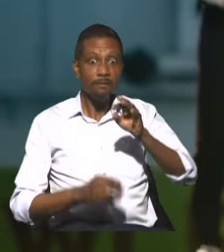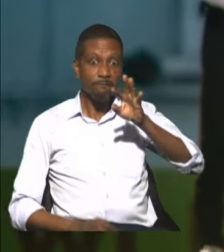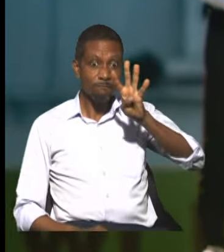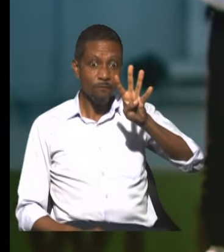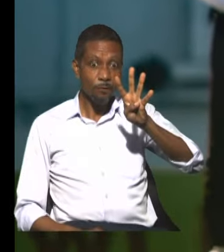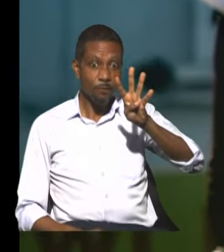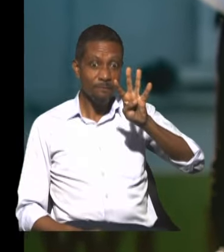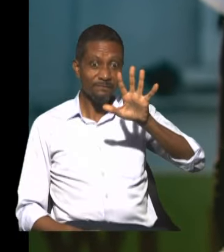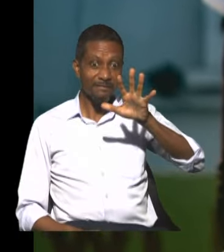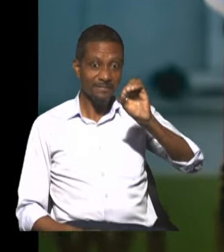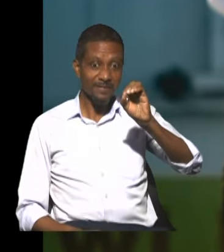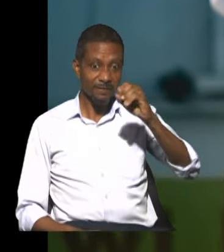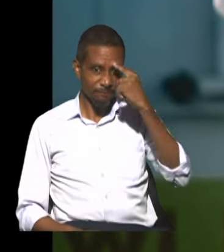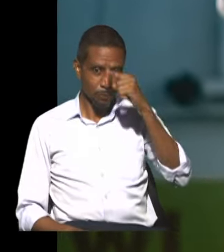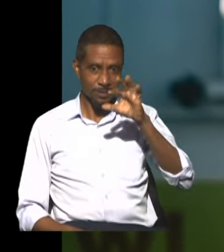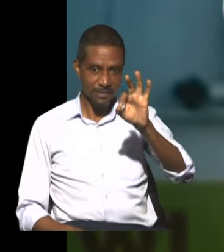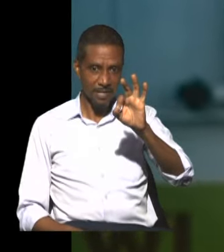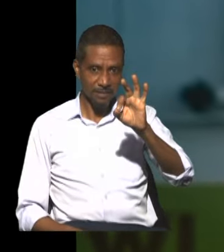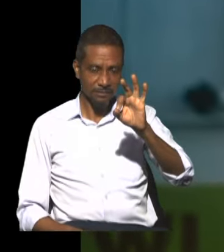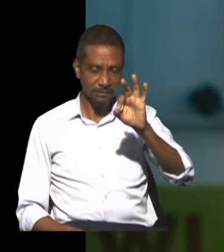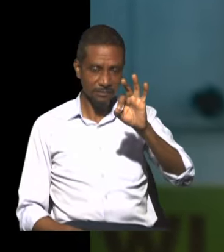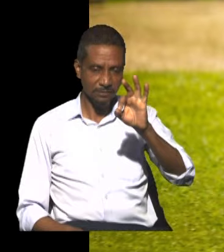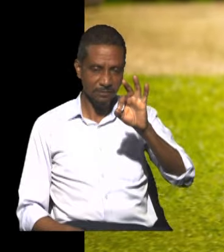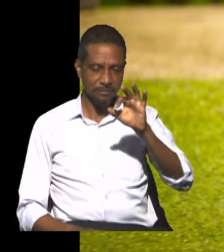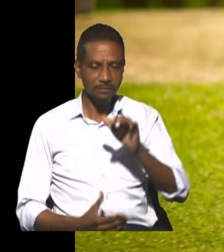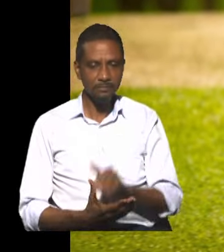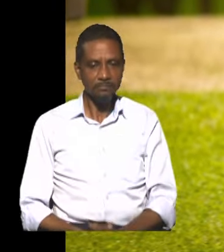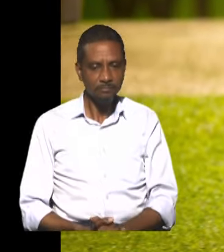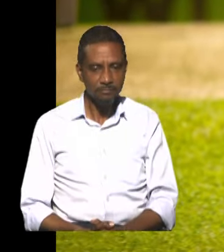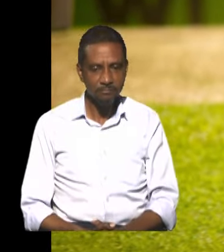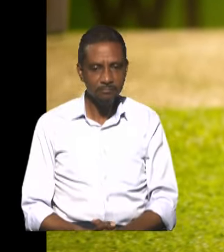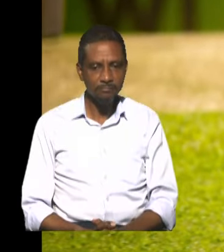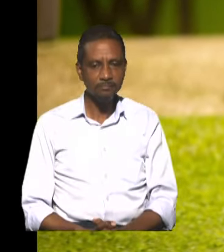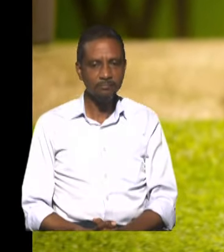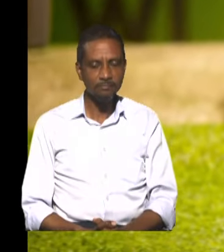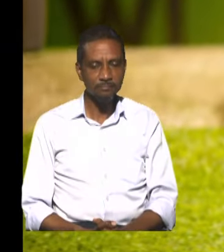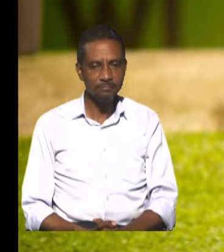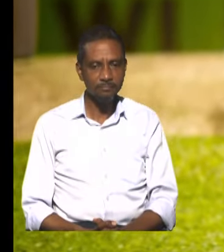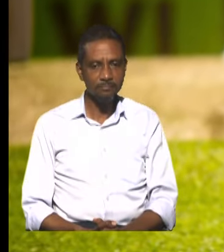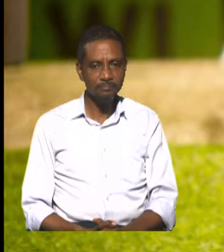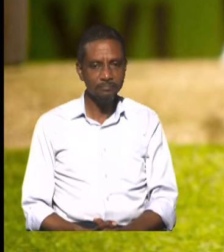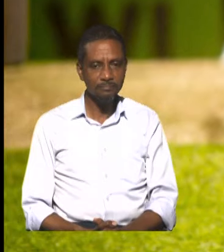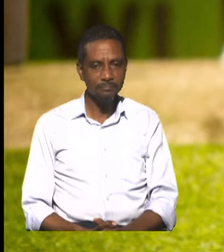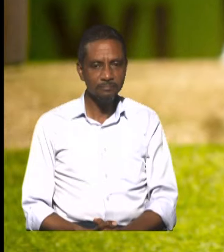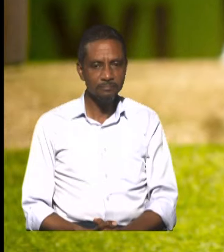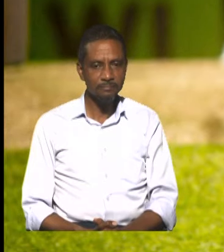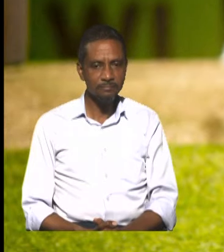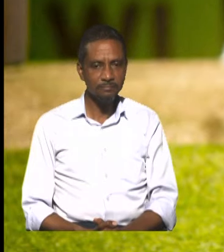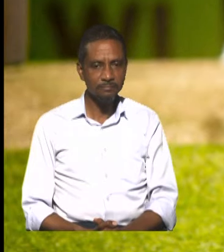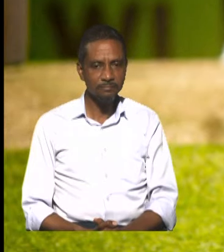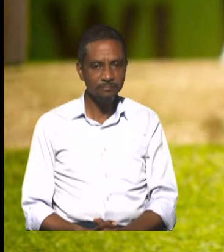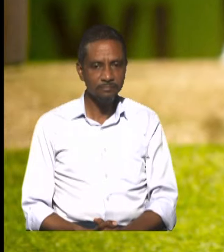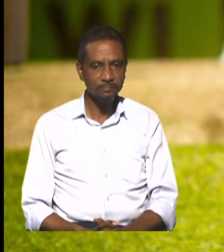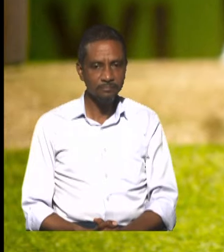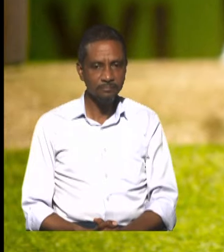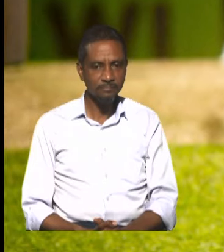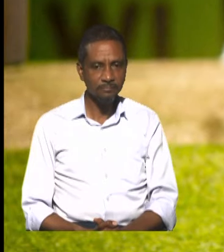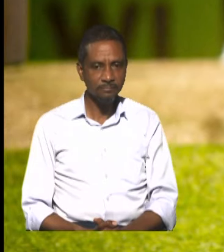450 for 9. Roach ended on 47, while Jayden Seales chipped in with 18. Hasan